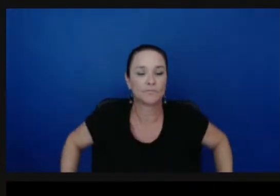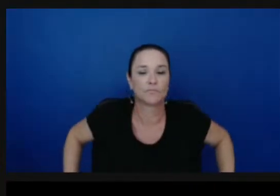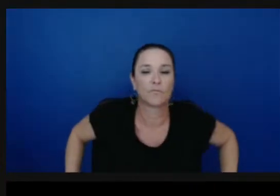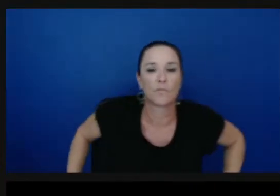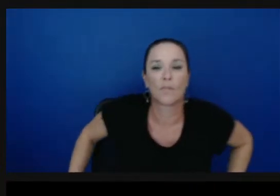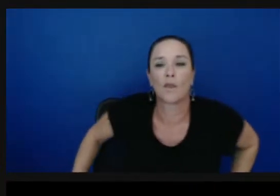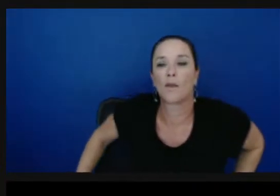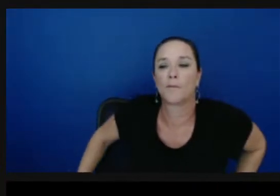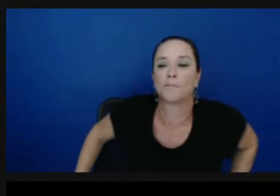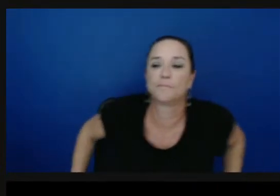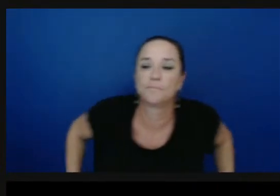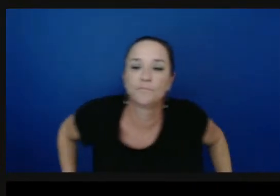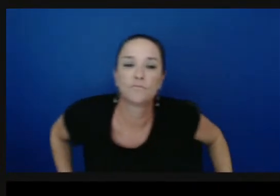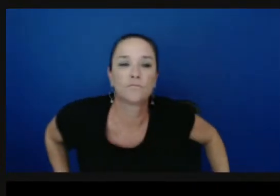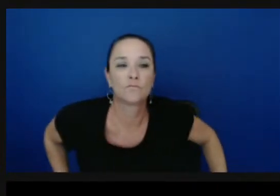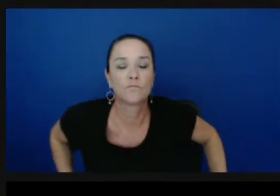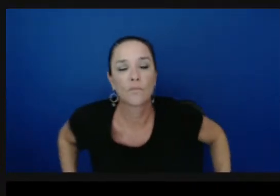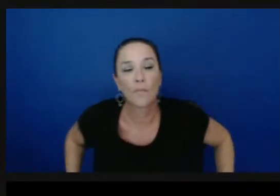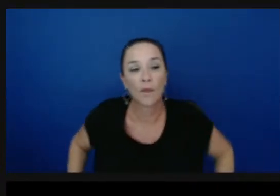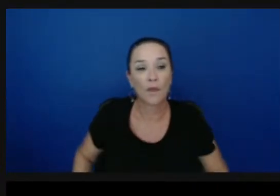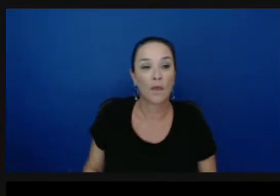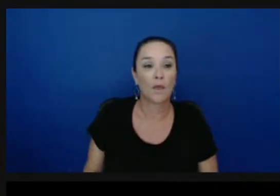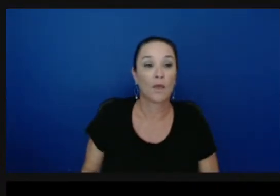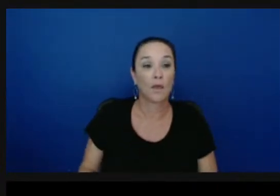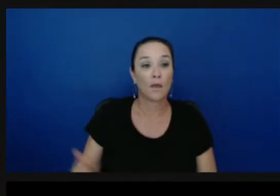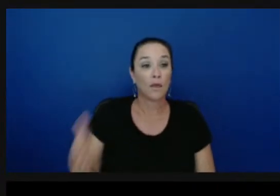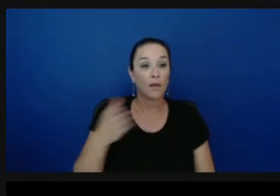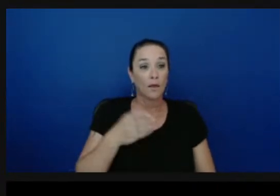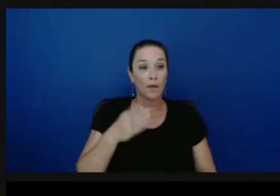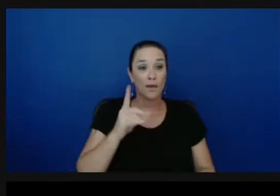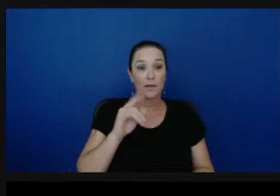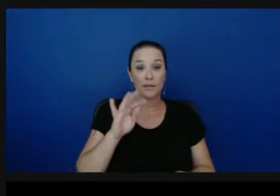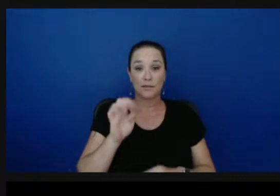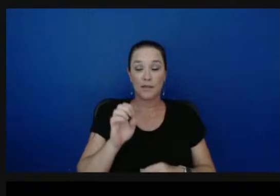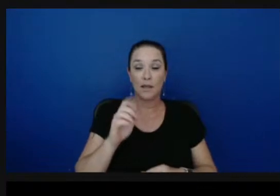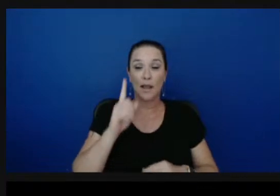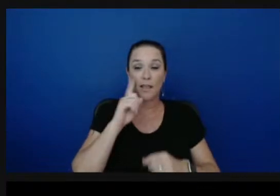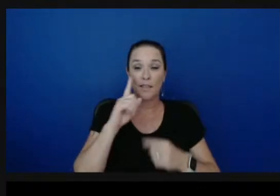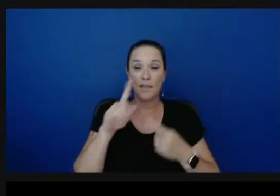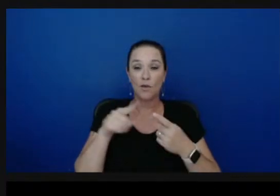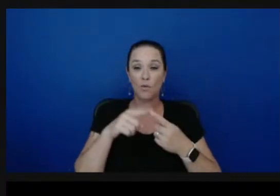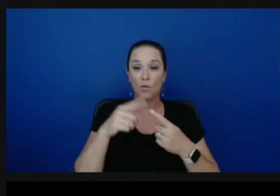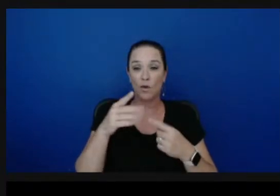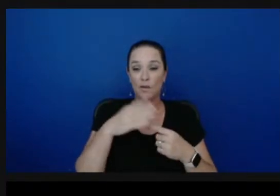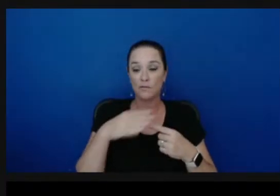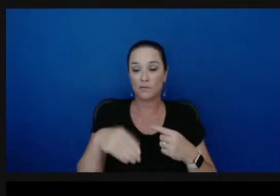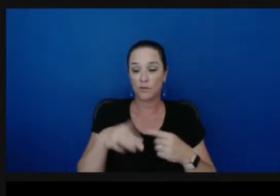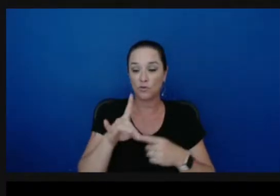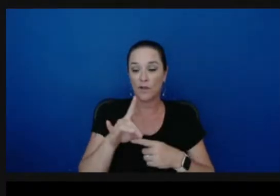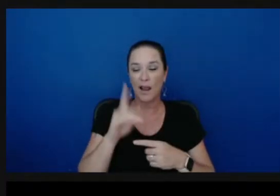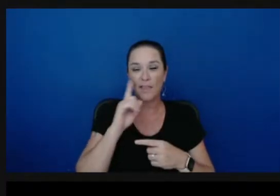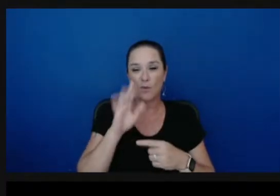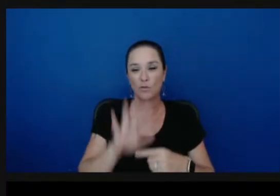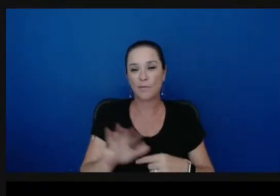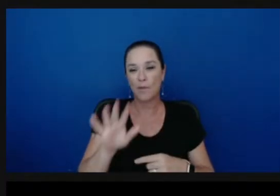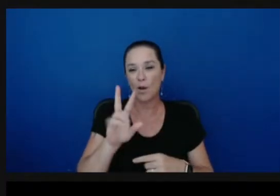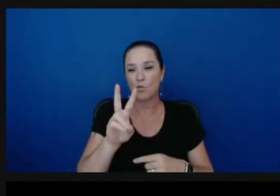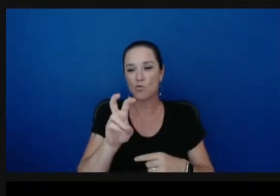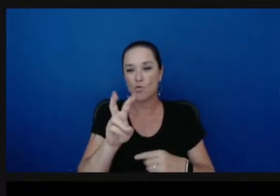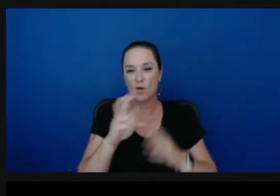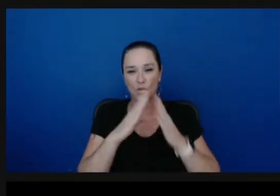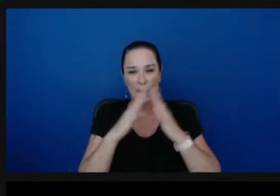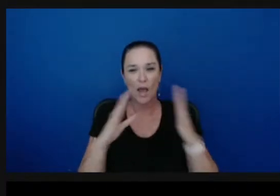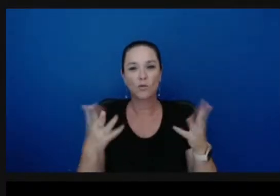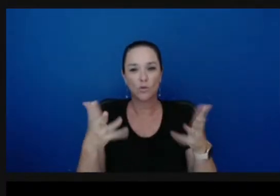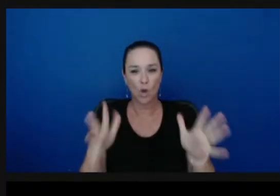Yeah, a lot going on there. I think by Fissure 8's time, we were probably up around 200 houses already